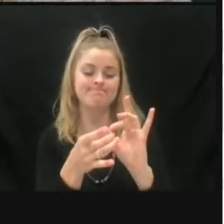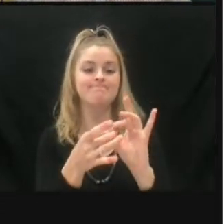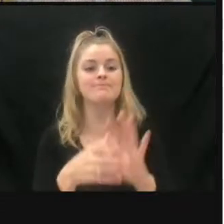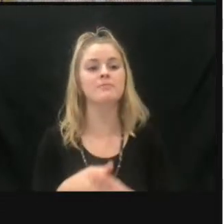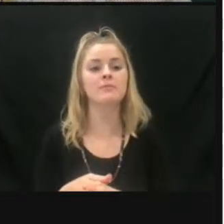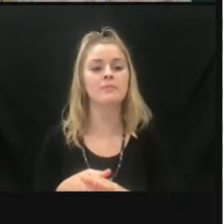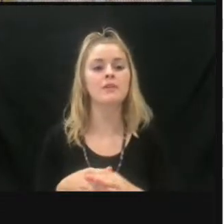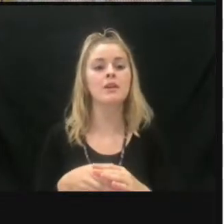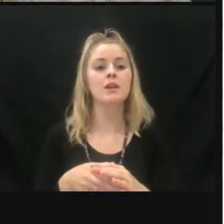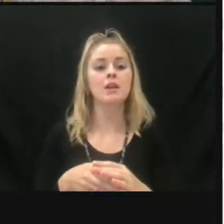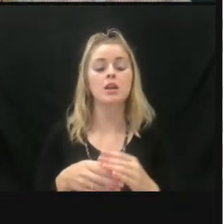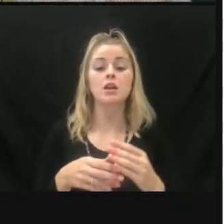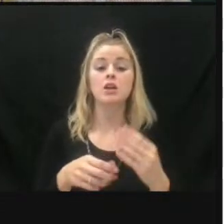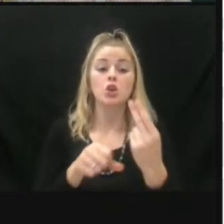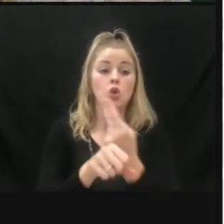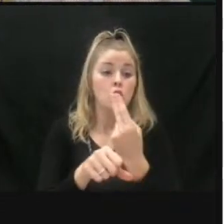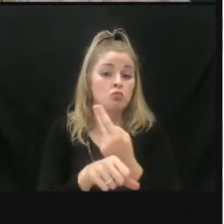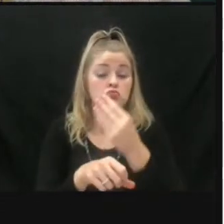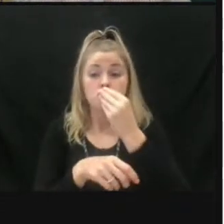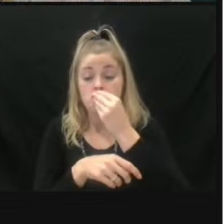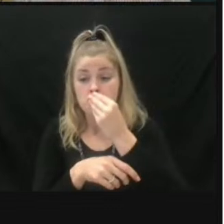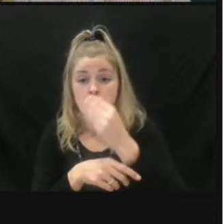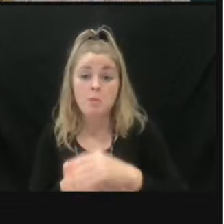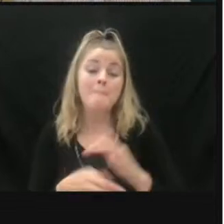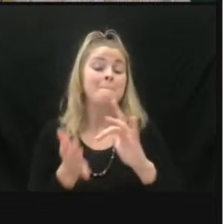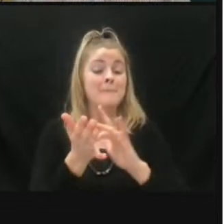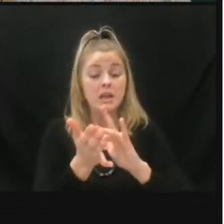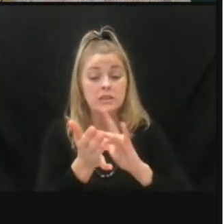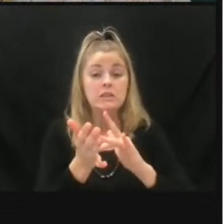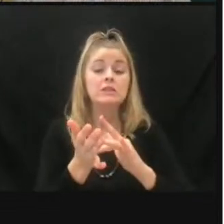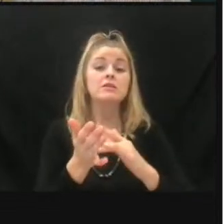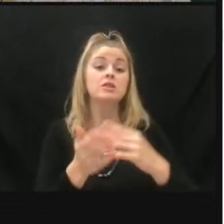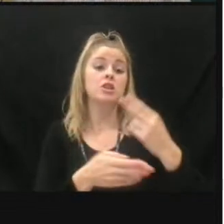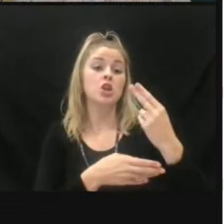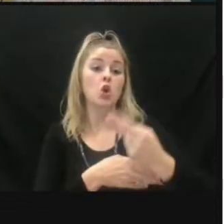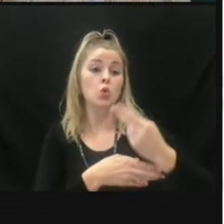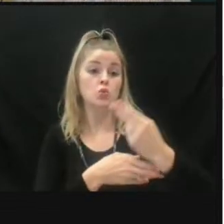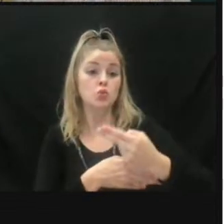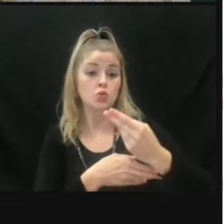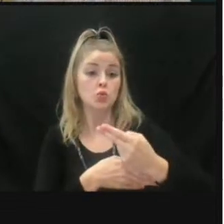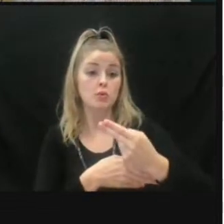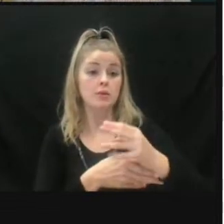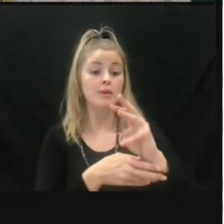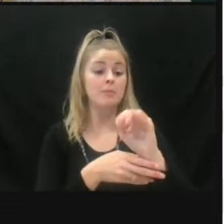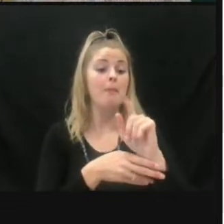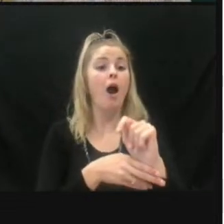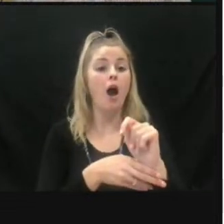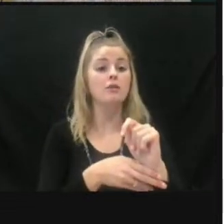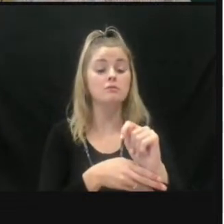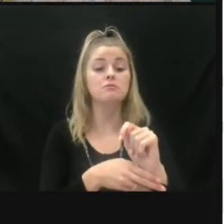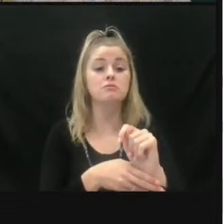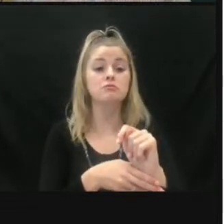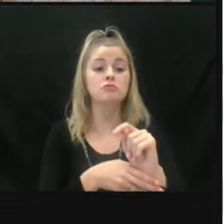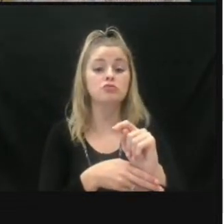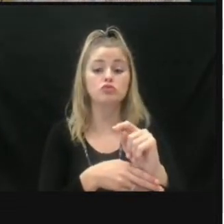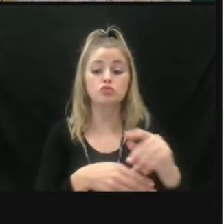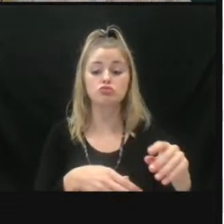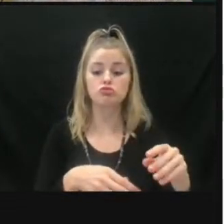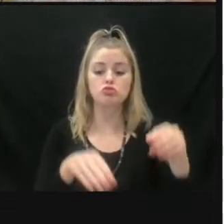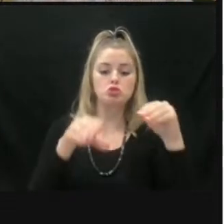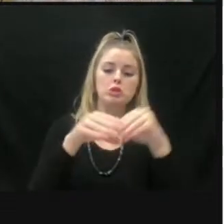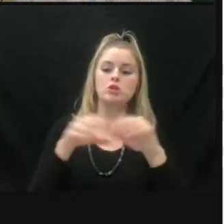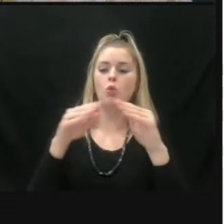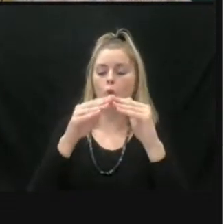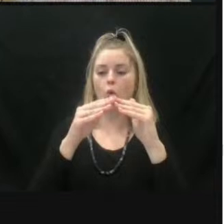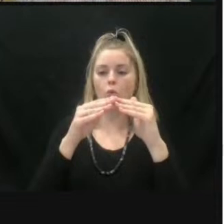make duck decoys, used them as food, medicine, and historically wove mats of them to cover their homes, and